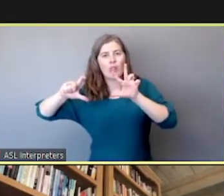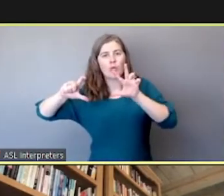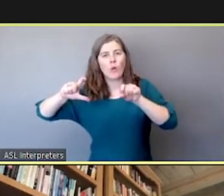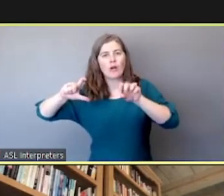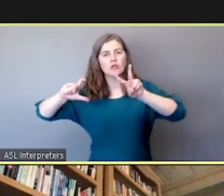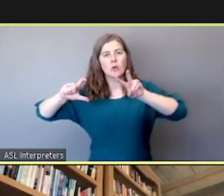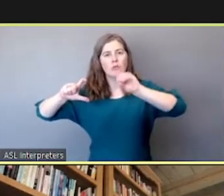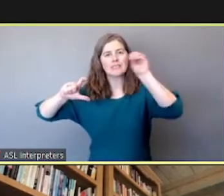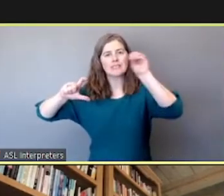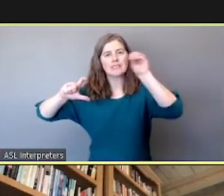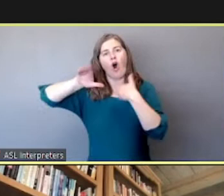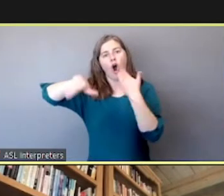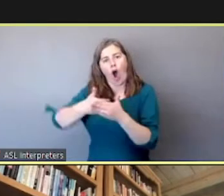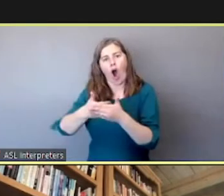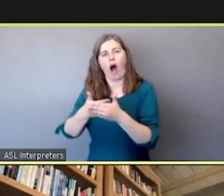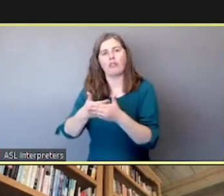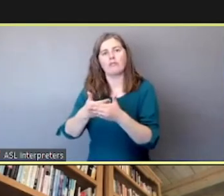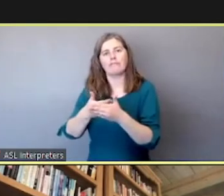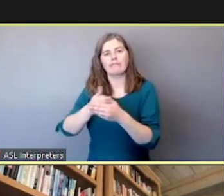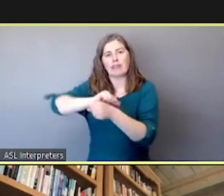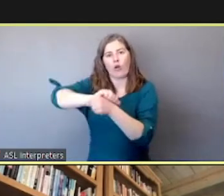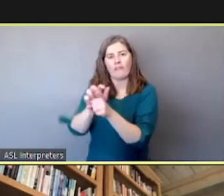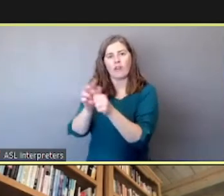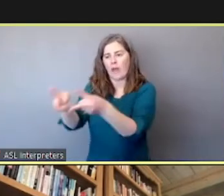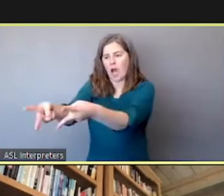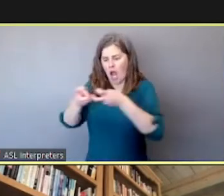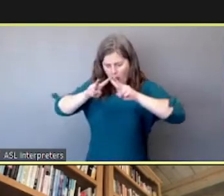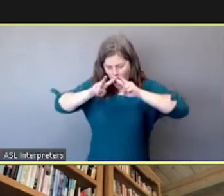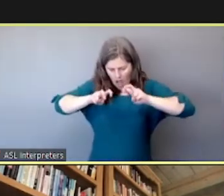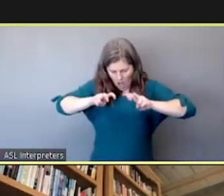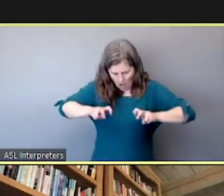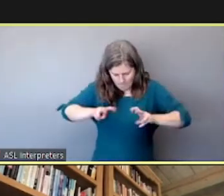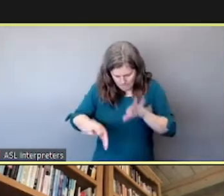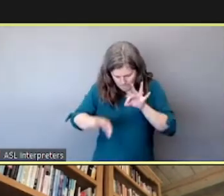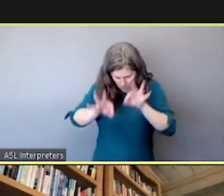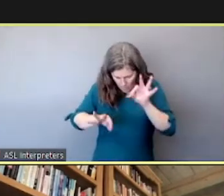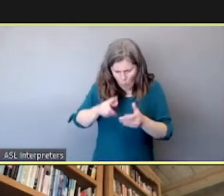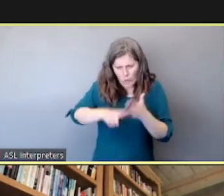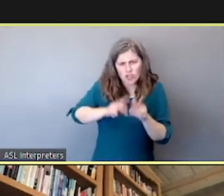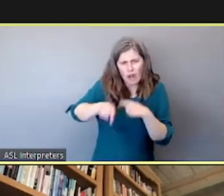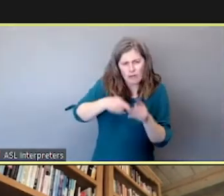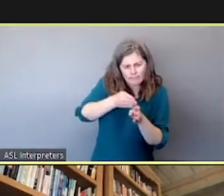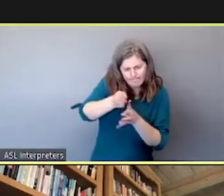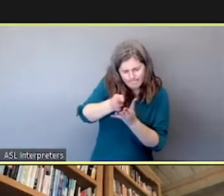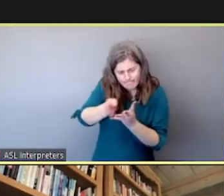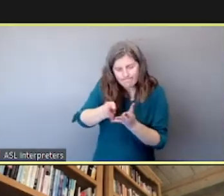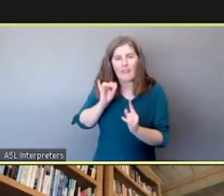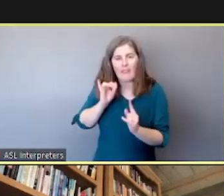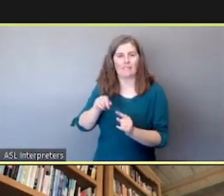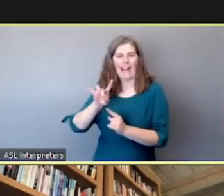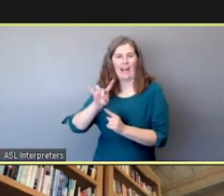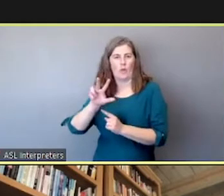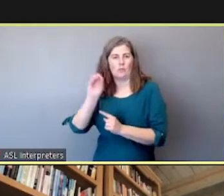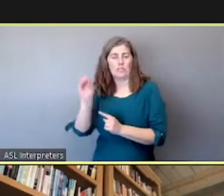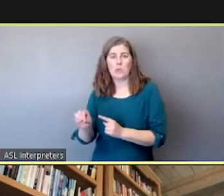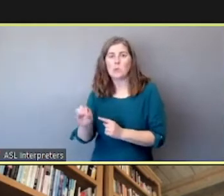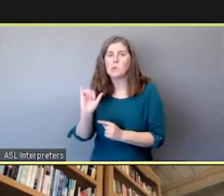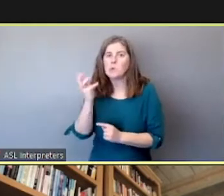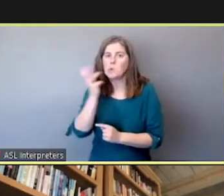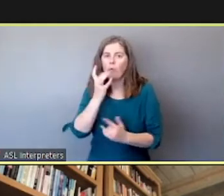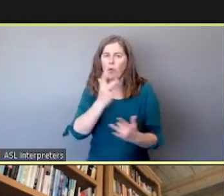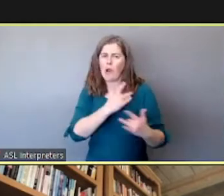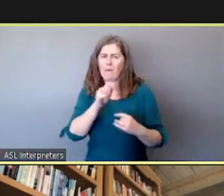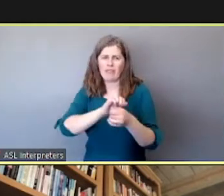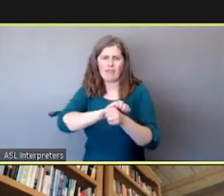83.2% of all sequenced variants in the United States. And we're very worried about this virus. I'll